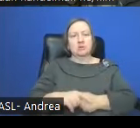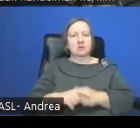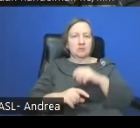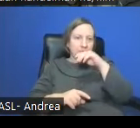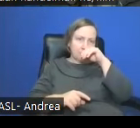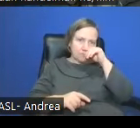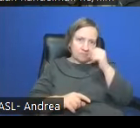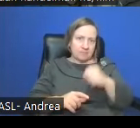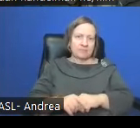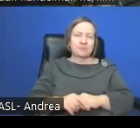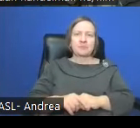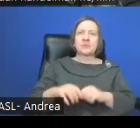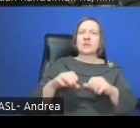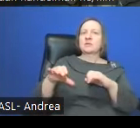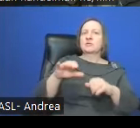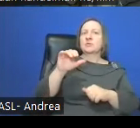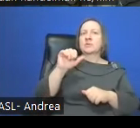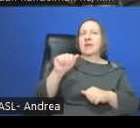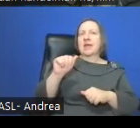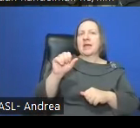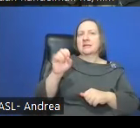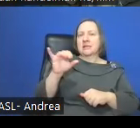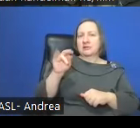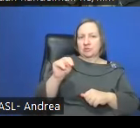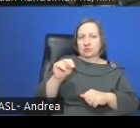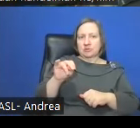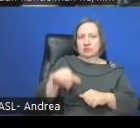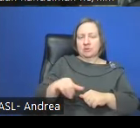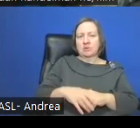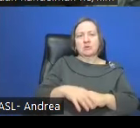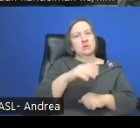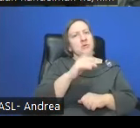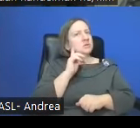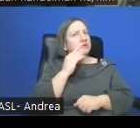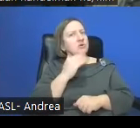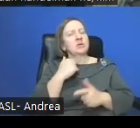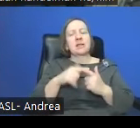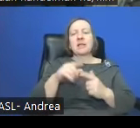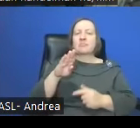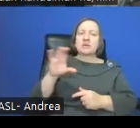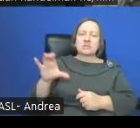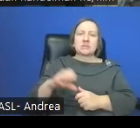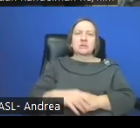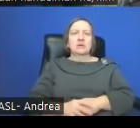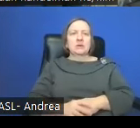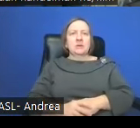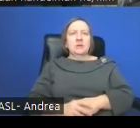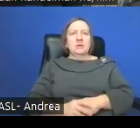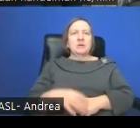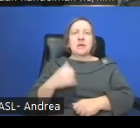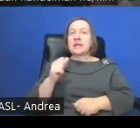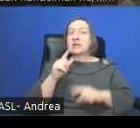just go through the A section here. Sounds good. Okay, and then we'll go to B and C. Are there